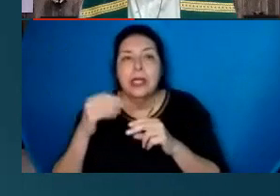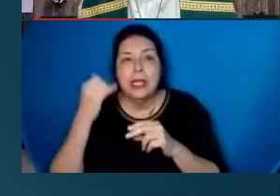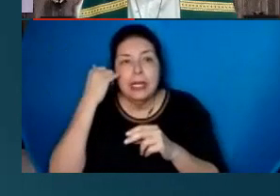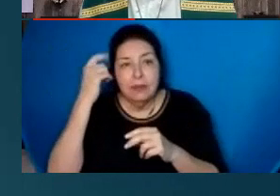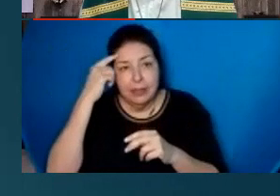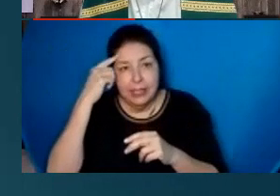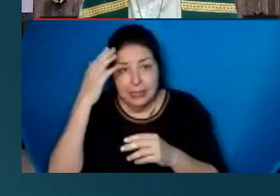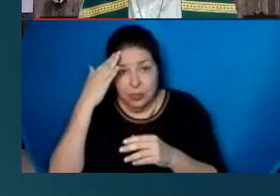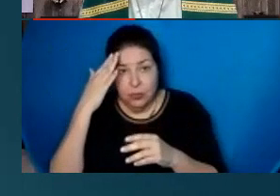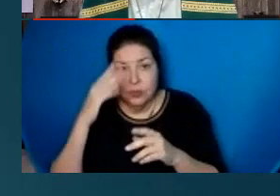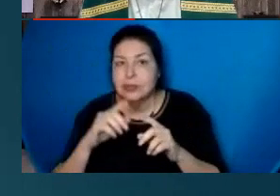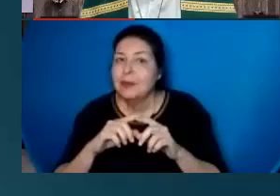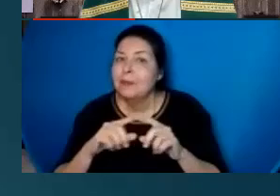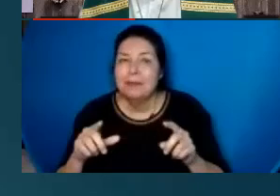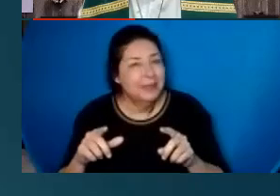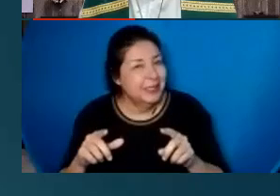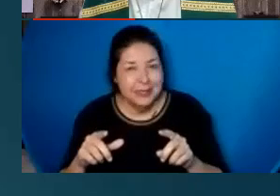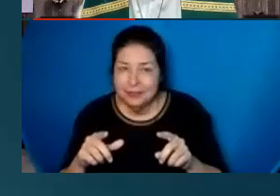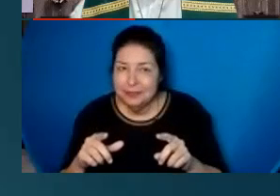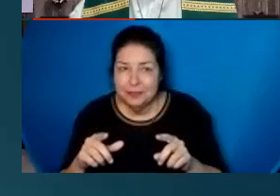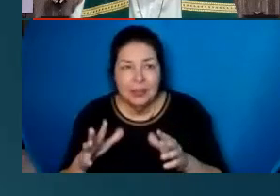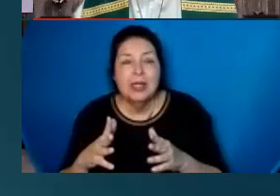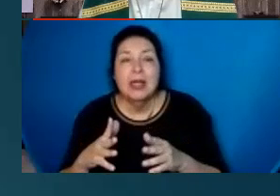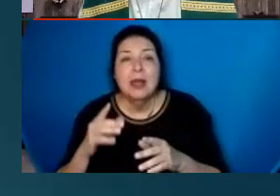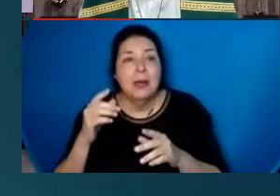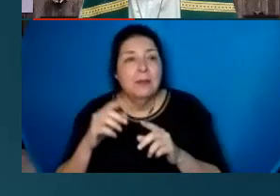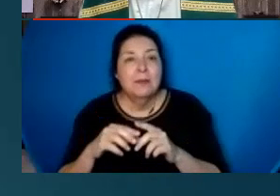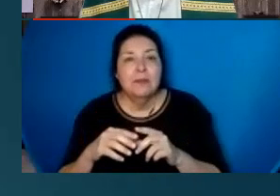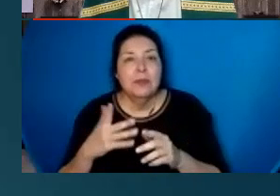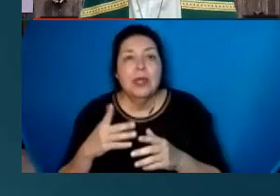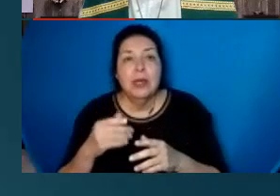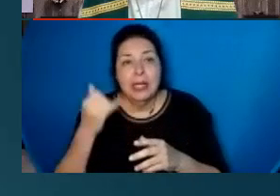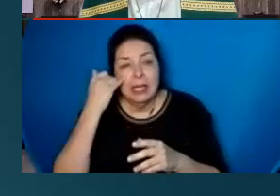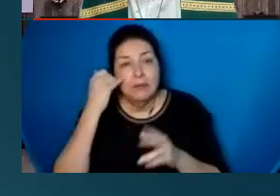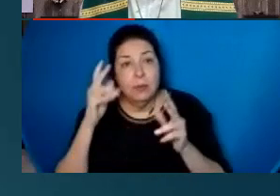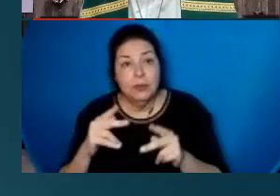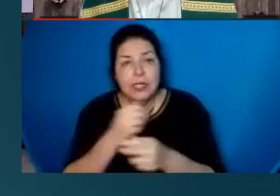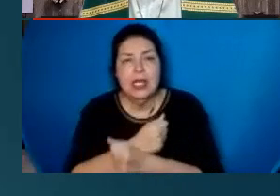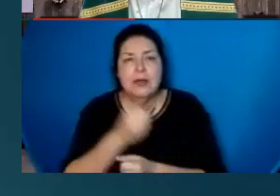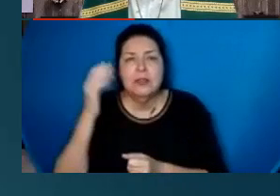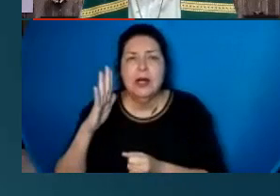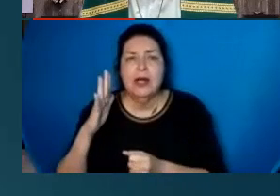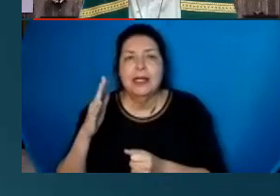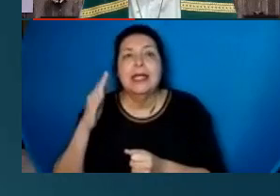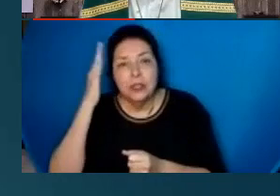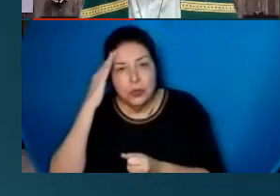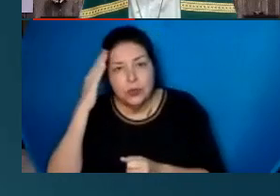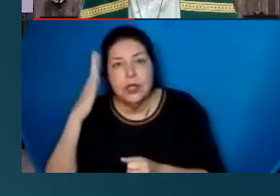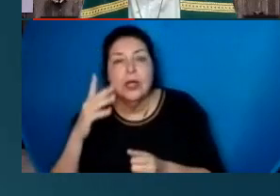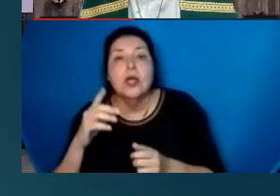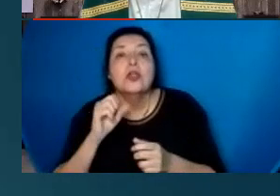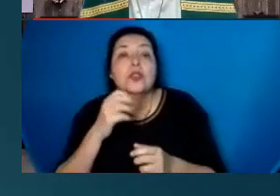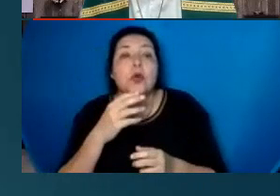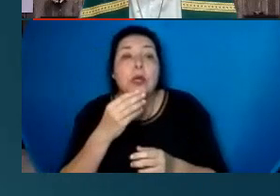know. But if anyone loves God, he is known by God. Therefore, as to the eating of foods offered